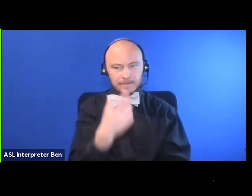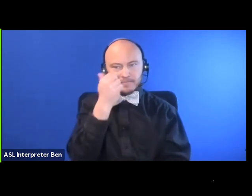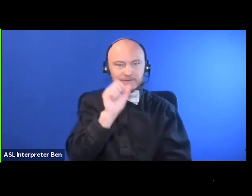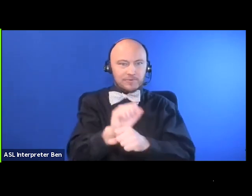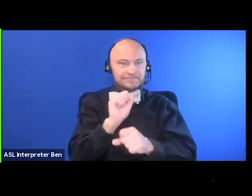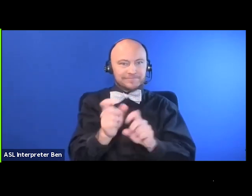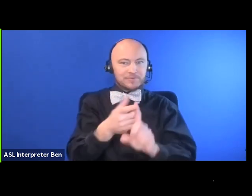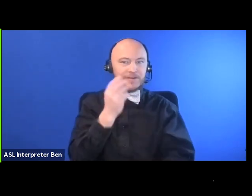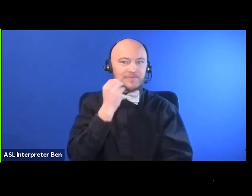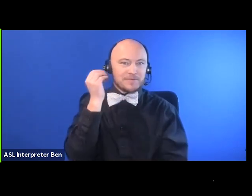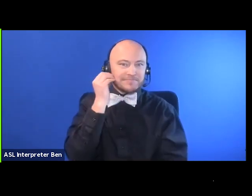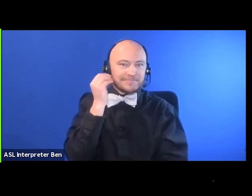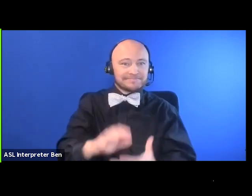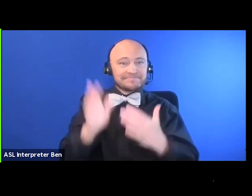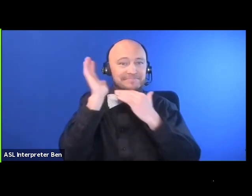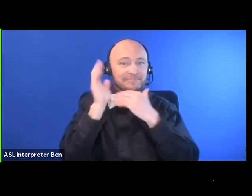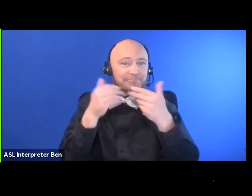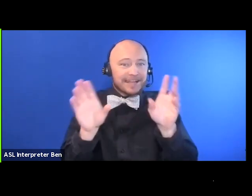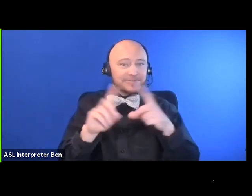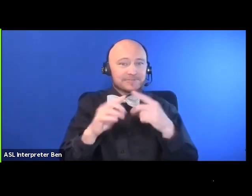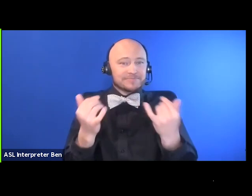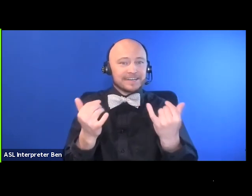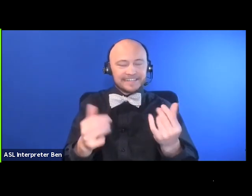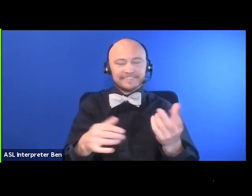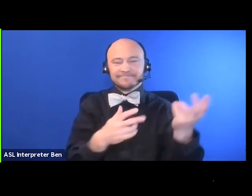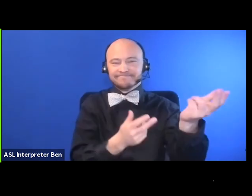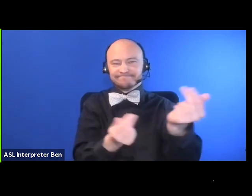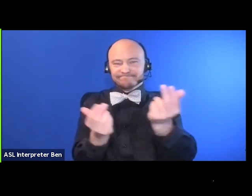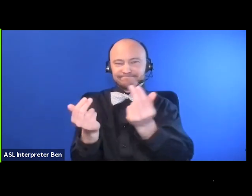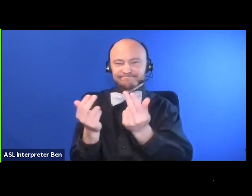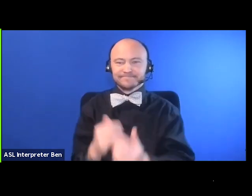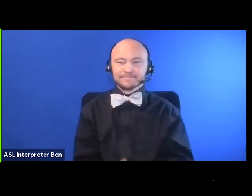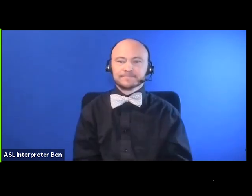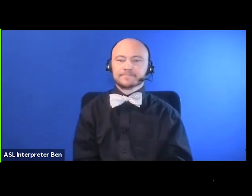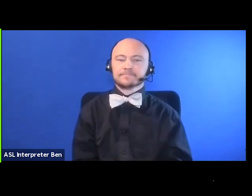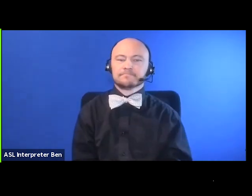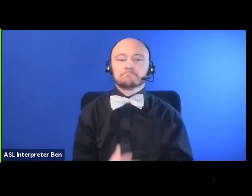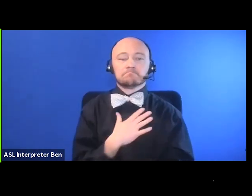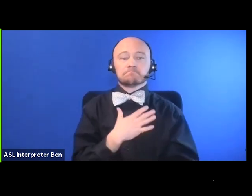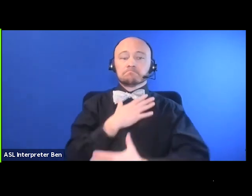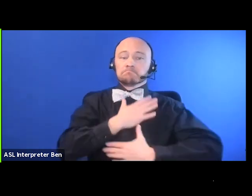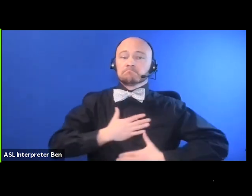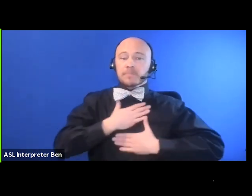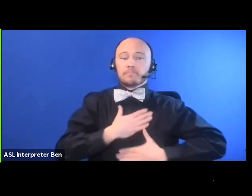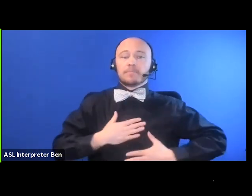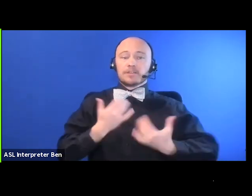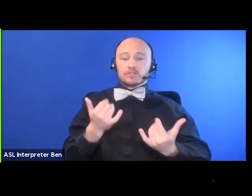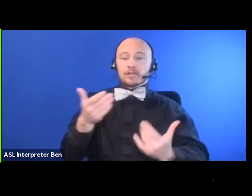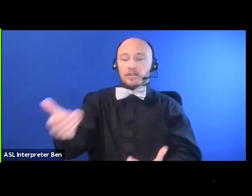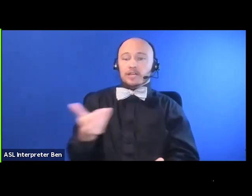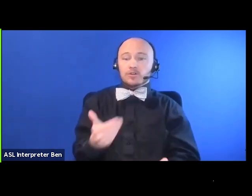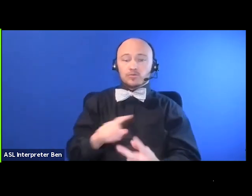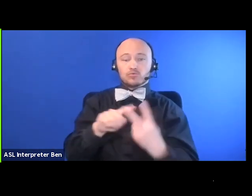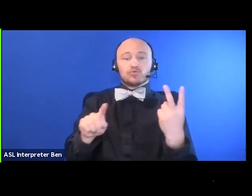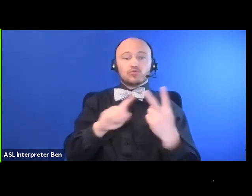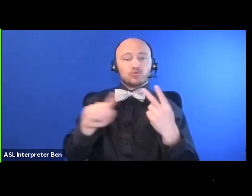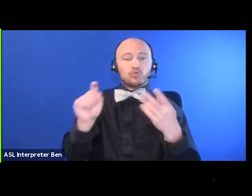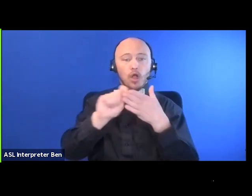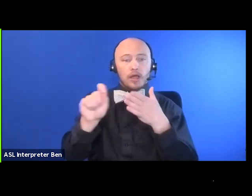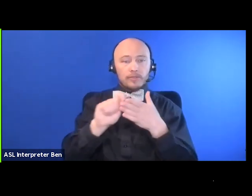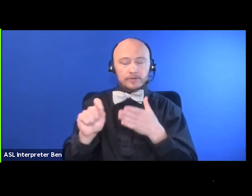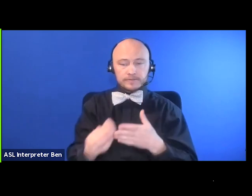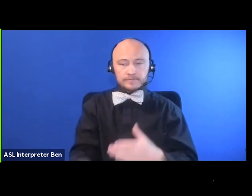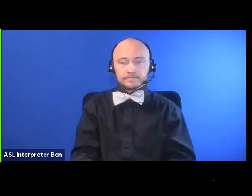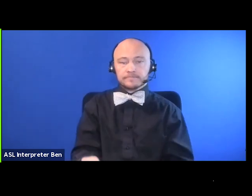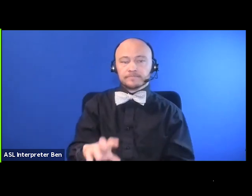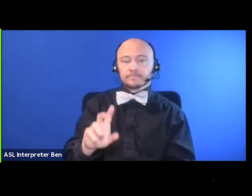home and I'm in my bedroom. So it is my pleasure now to introduce our two authors here.